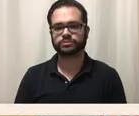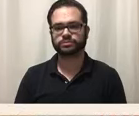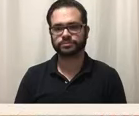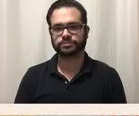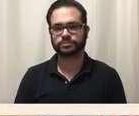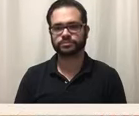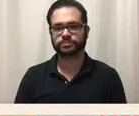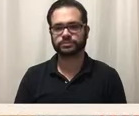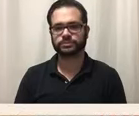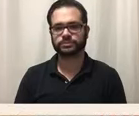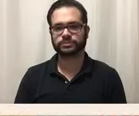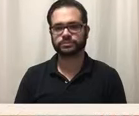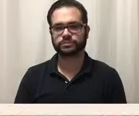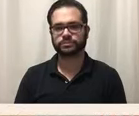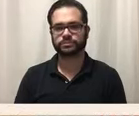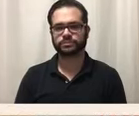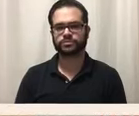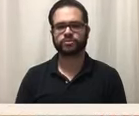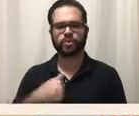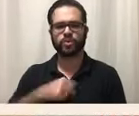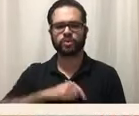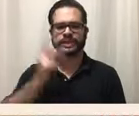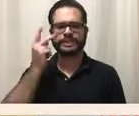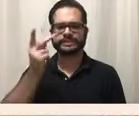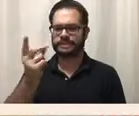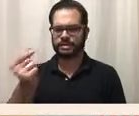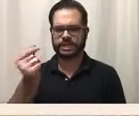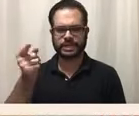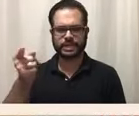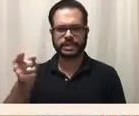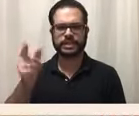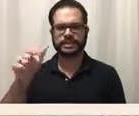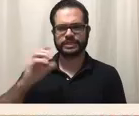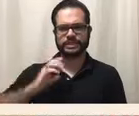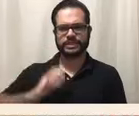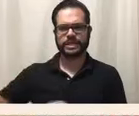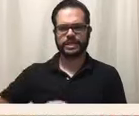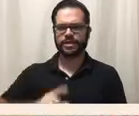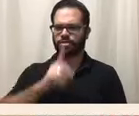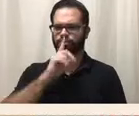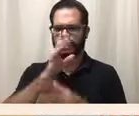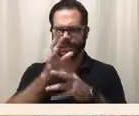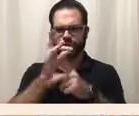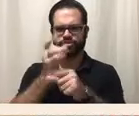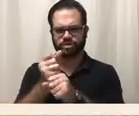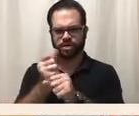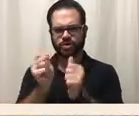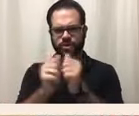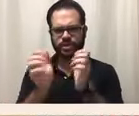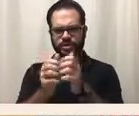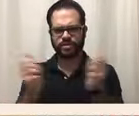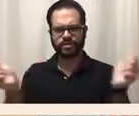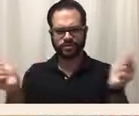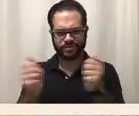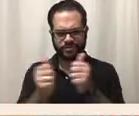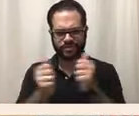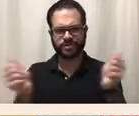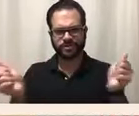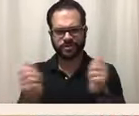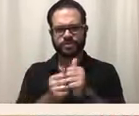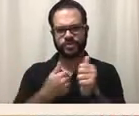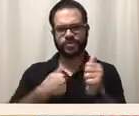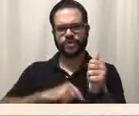We see immediately that this client is very interested in the accordion. So we're going to use this to our advantage.